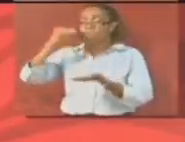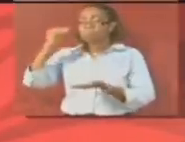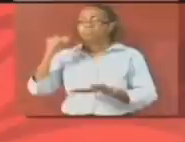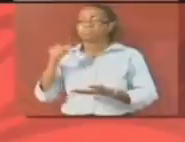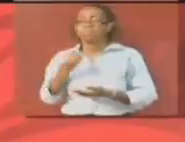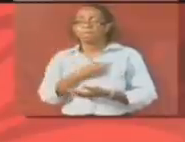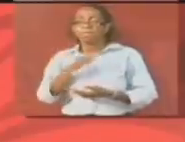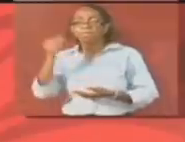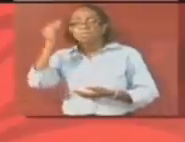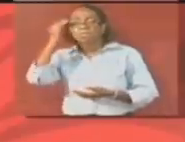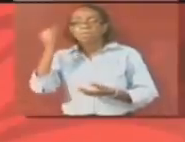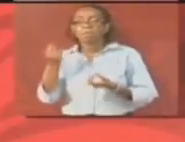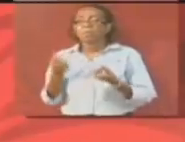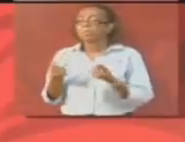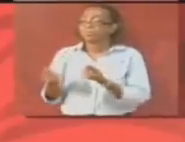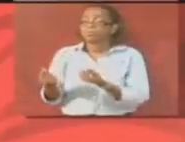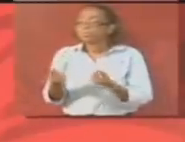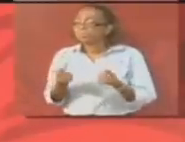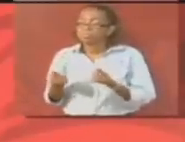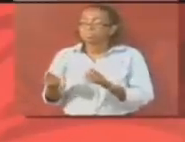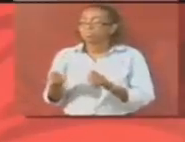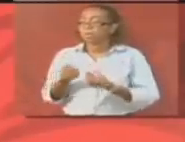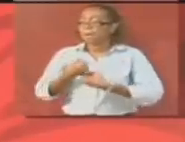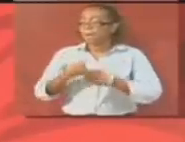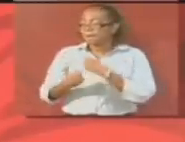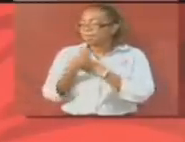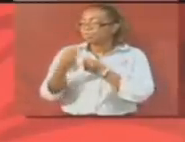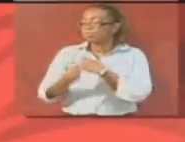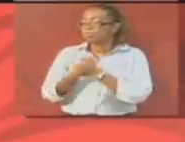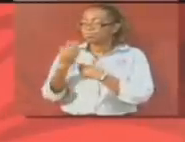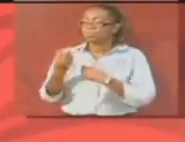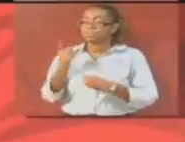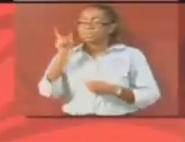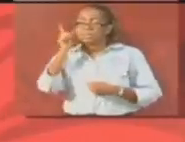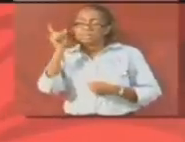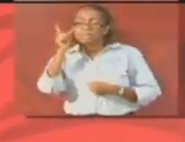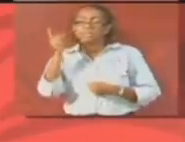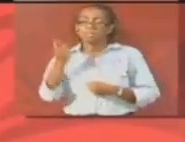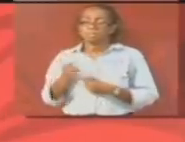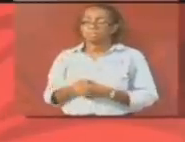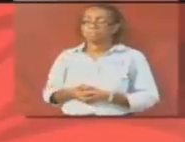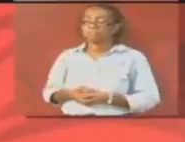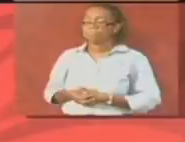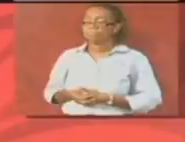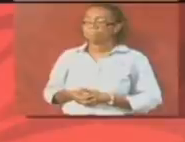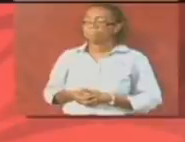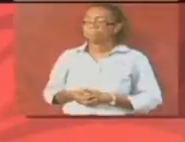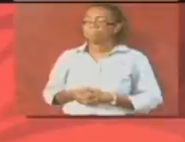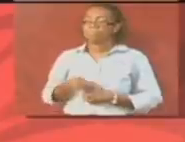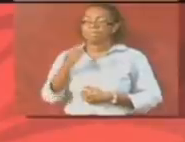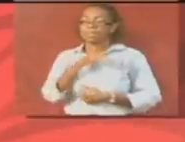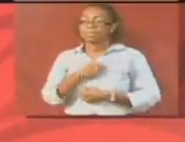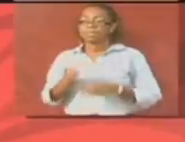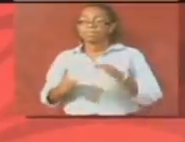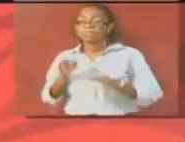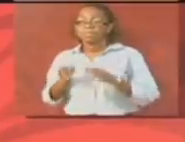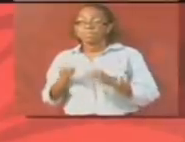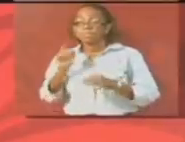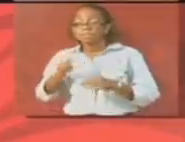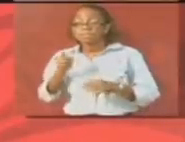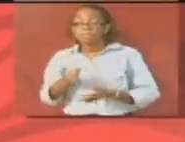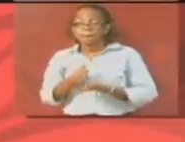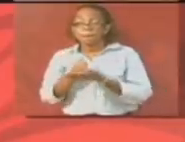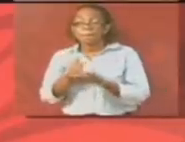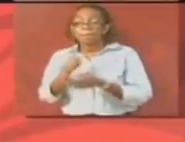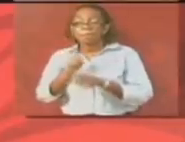to equip them with the necessary coping skills that they need, and also that they know how to get professional help where they need it. So I